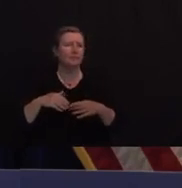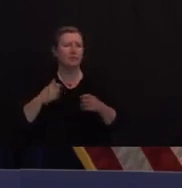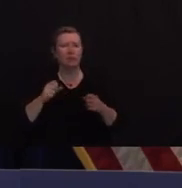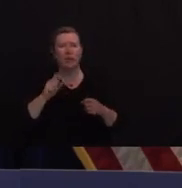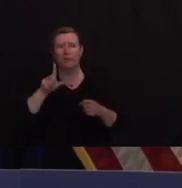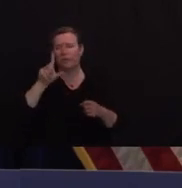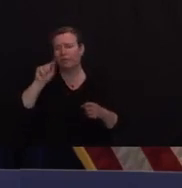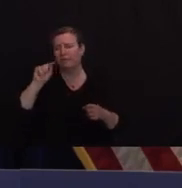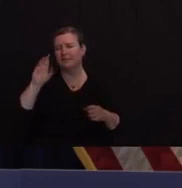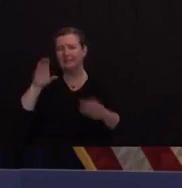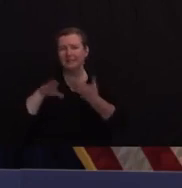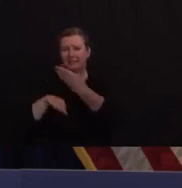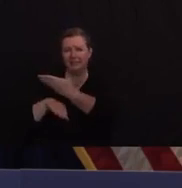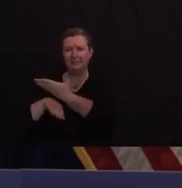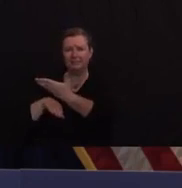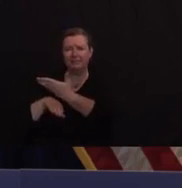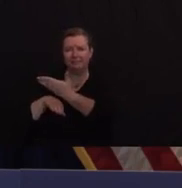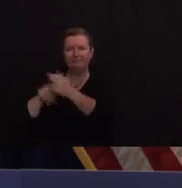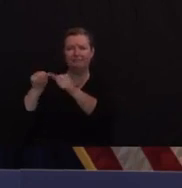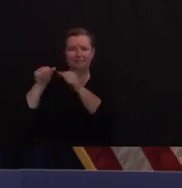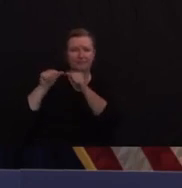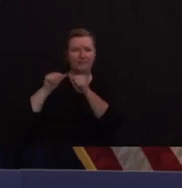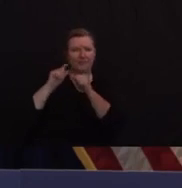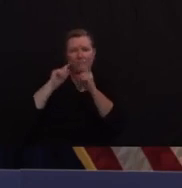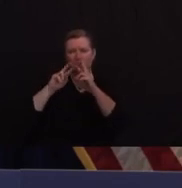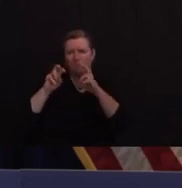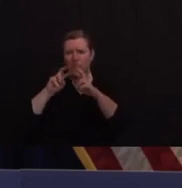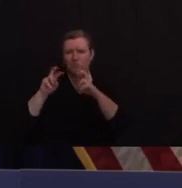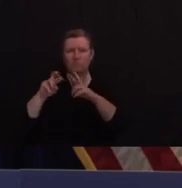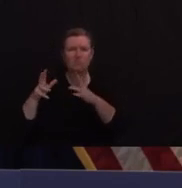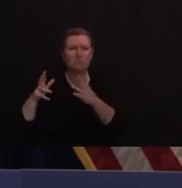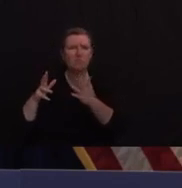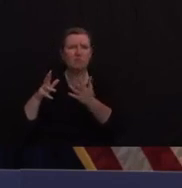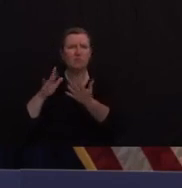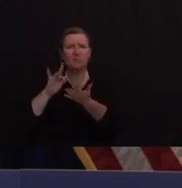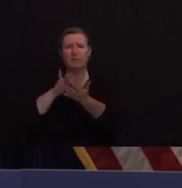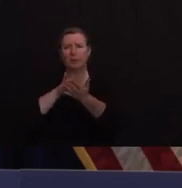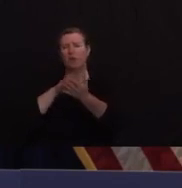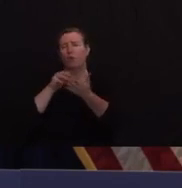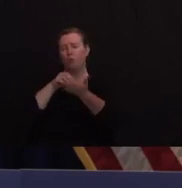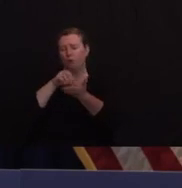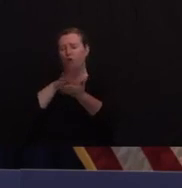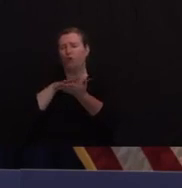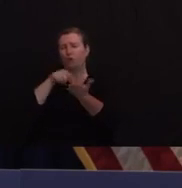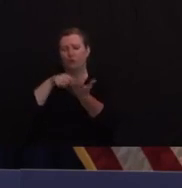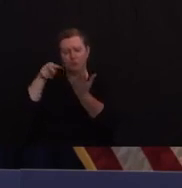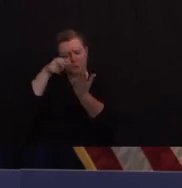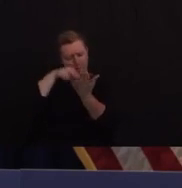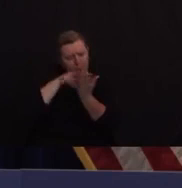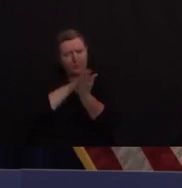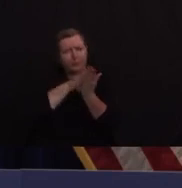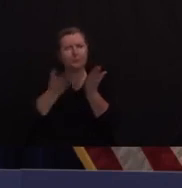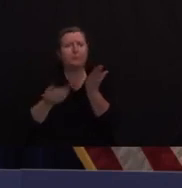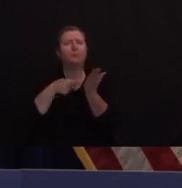analysis of those medical records and identify individuals who should be queued up to get that third dose right